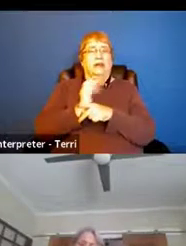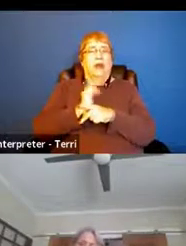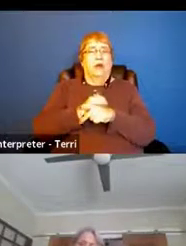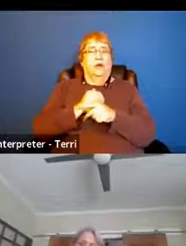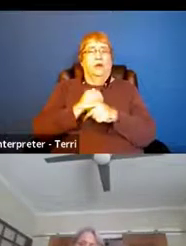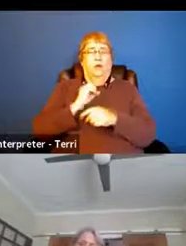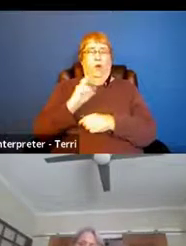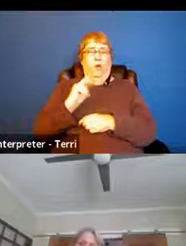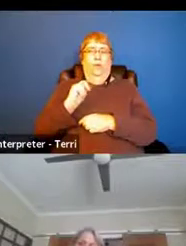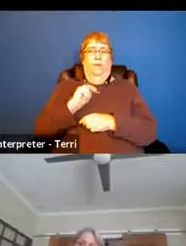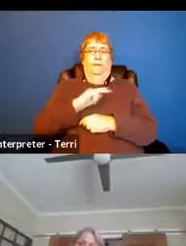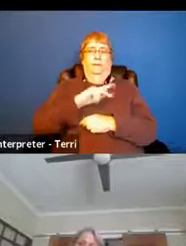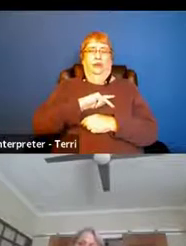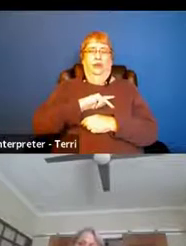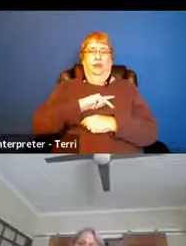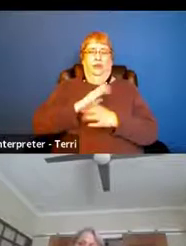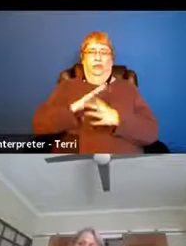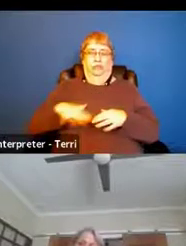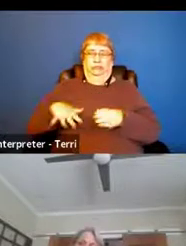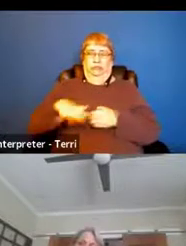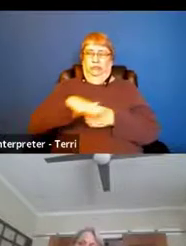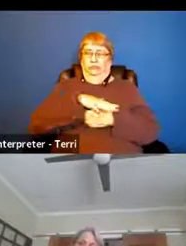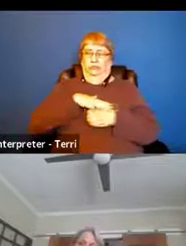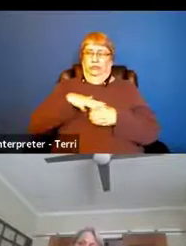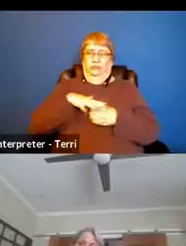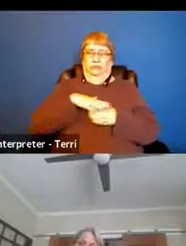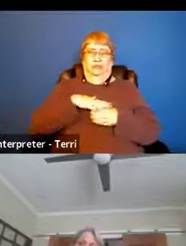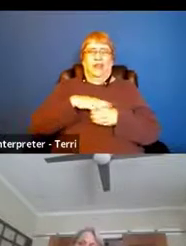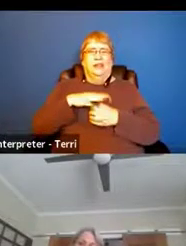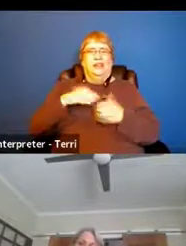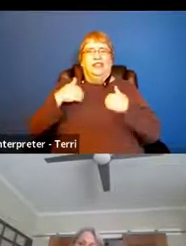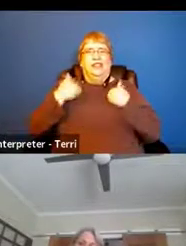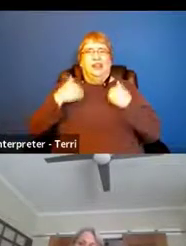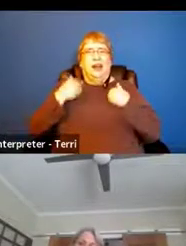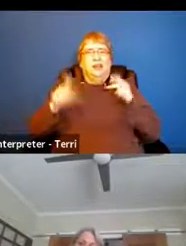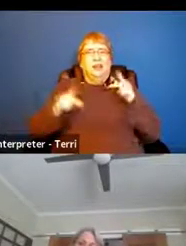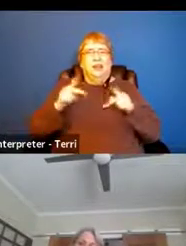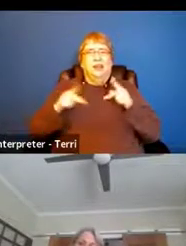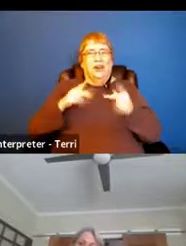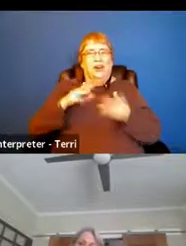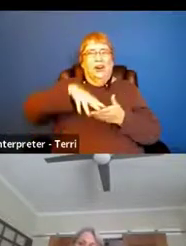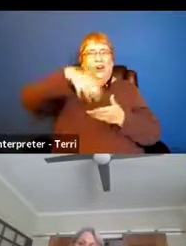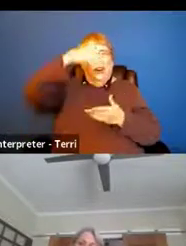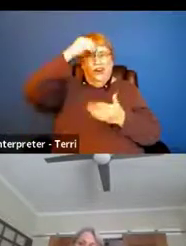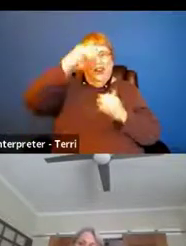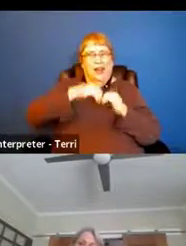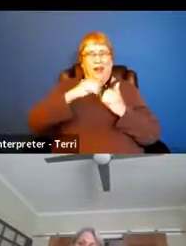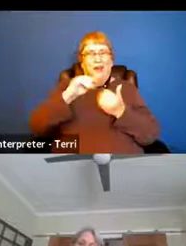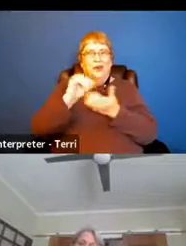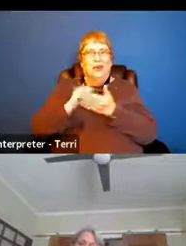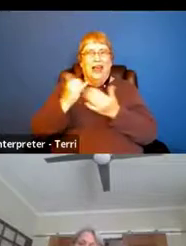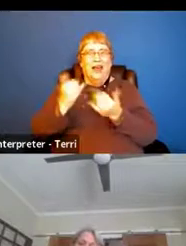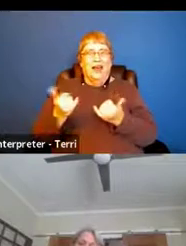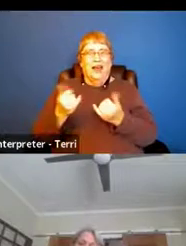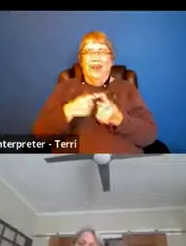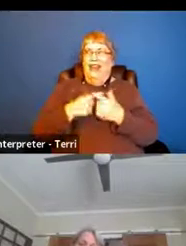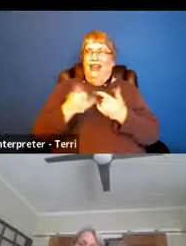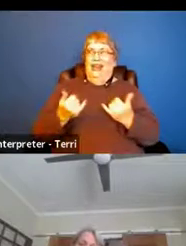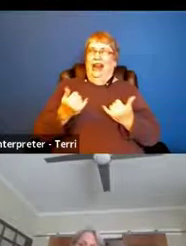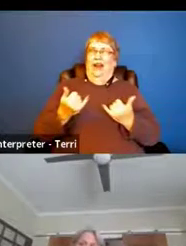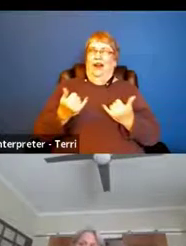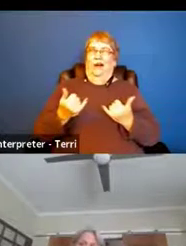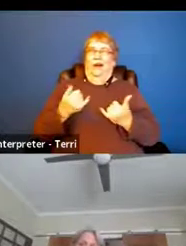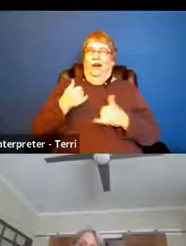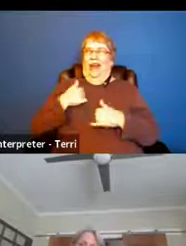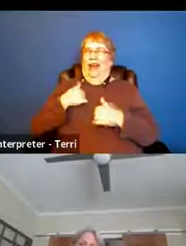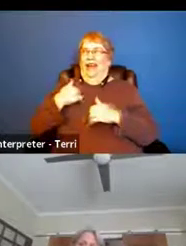of all, learning how to do that for themselves right now anyway, and it can be a challenge to begin with. But now when it's like, oh, I've got an online class